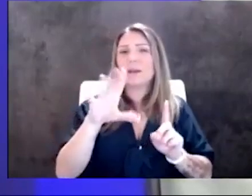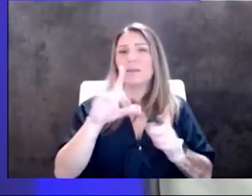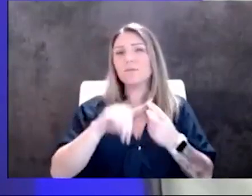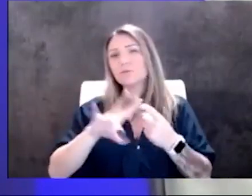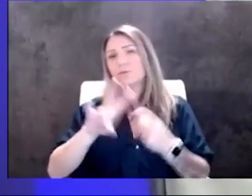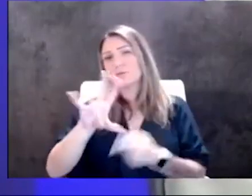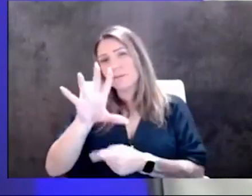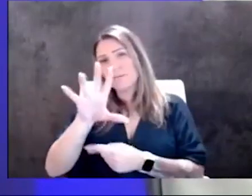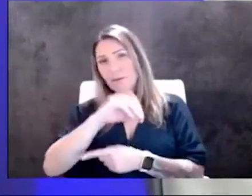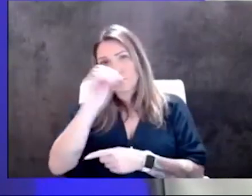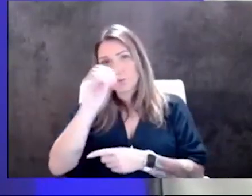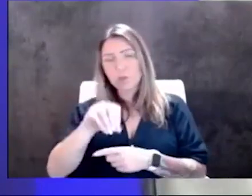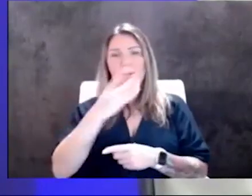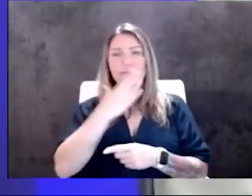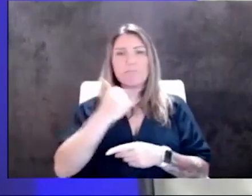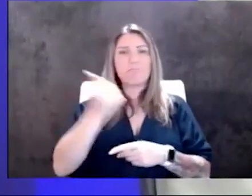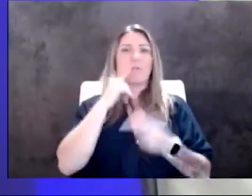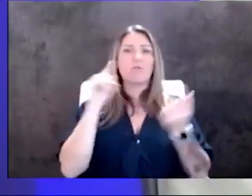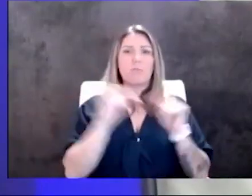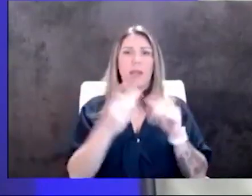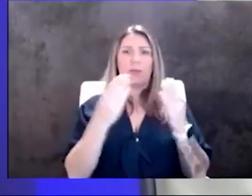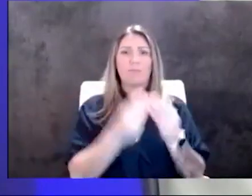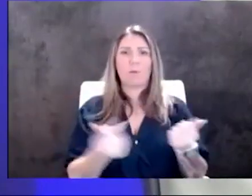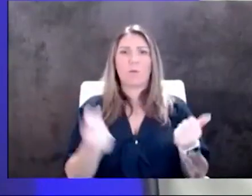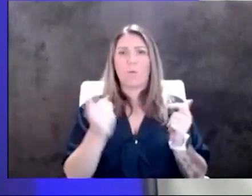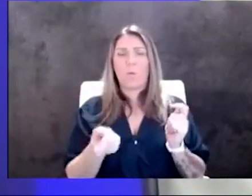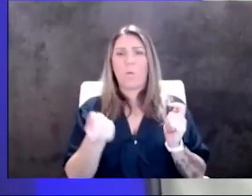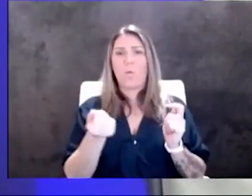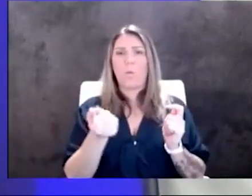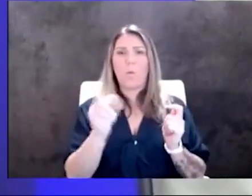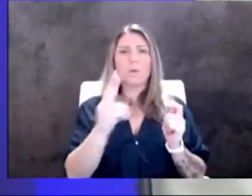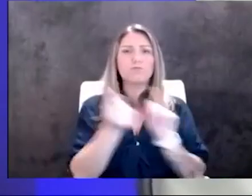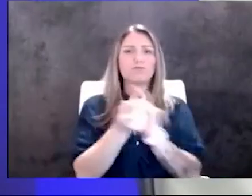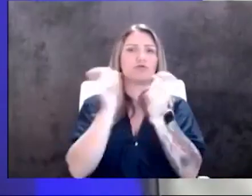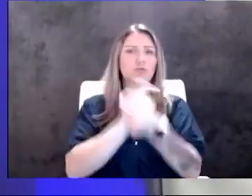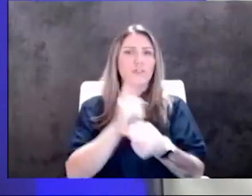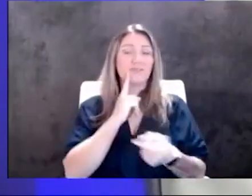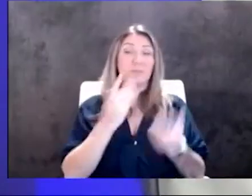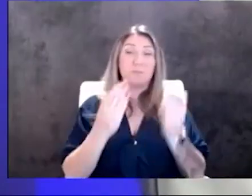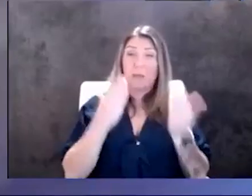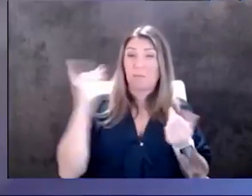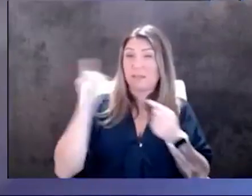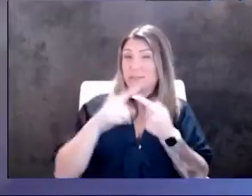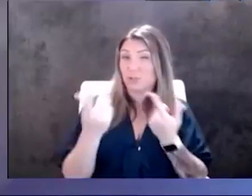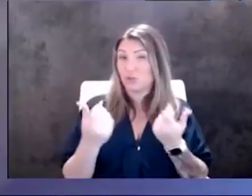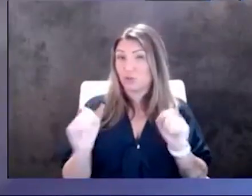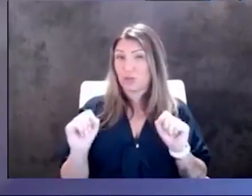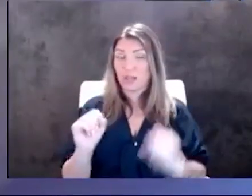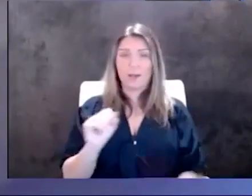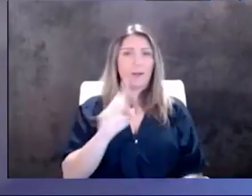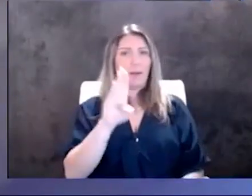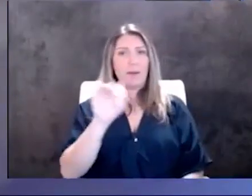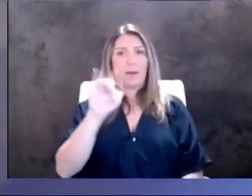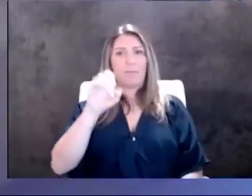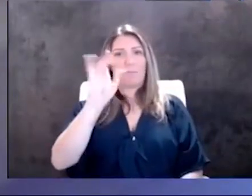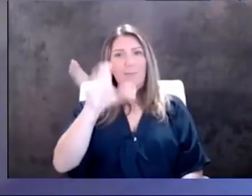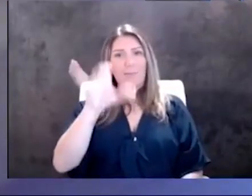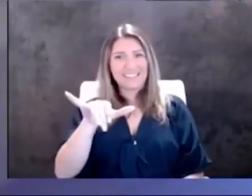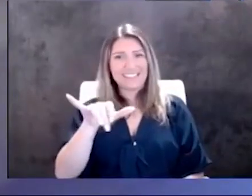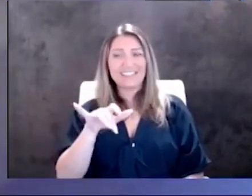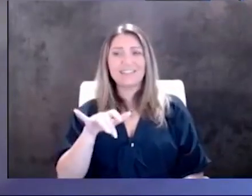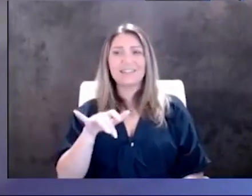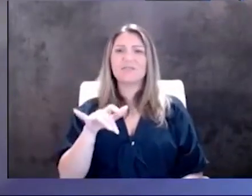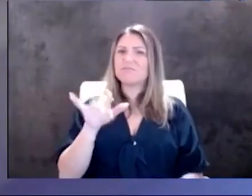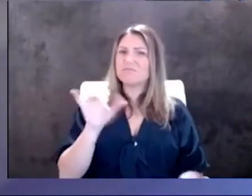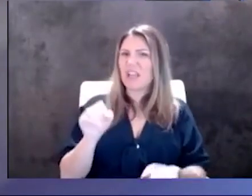pain relief with that higher frequency or converting them. So the answer is maybe. We wouldn't know until we tried. All right. Betsy says, could this device be used for someone